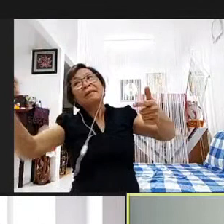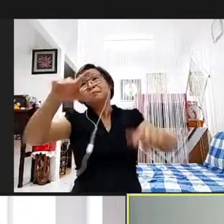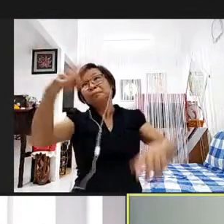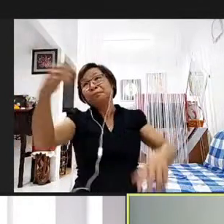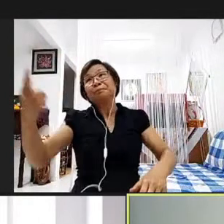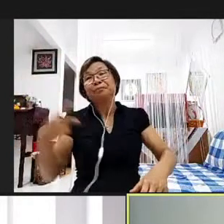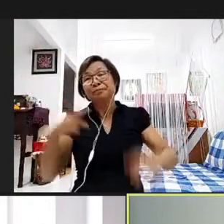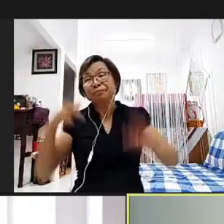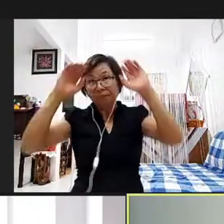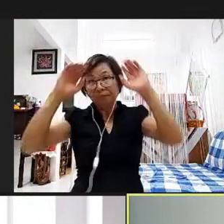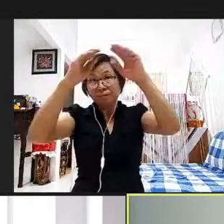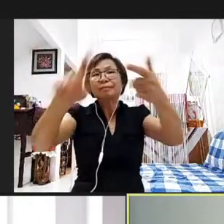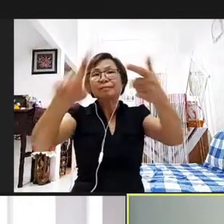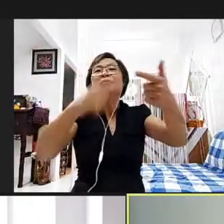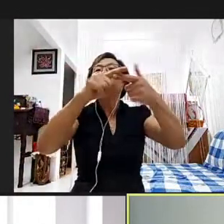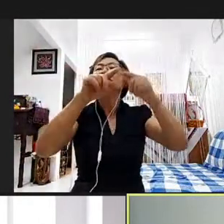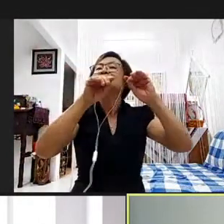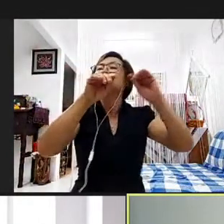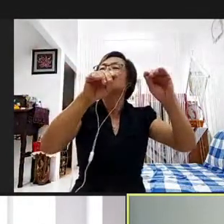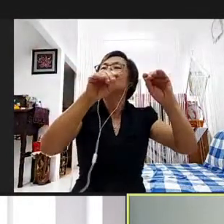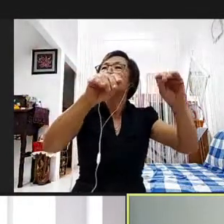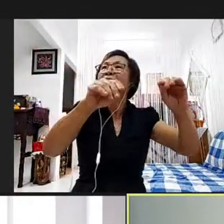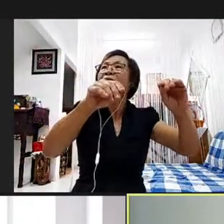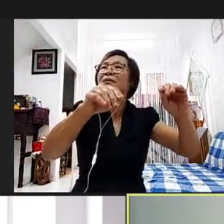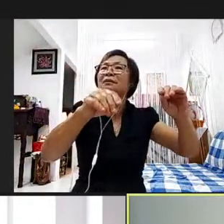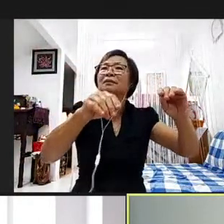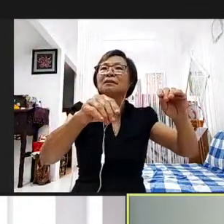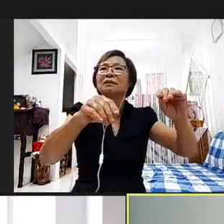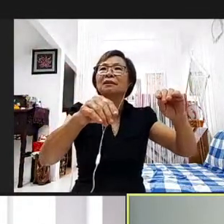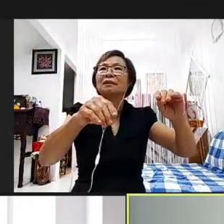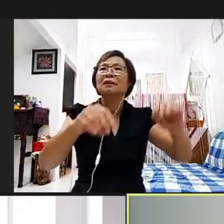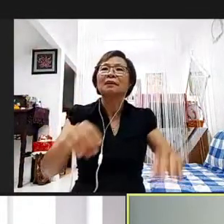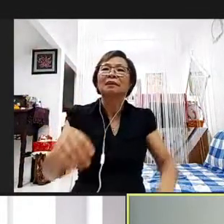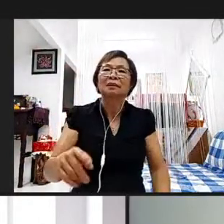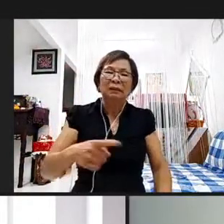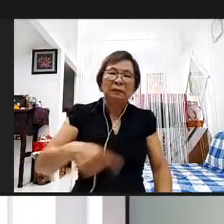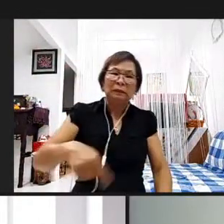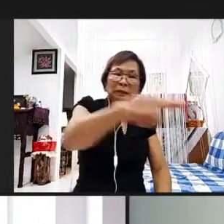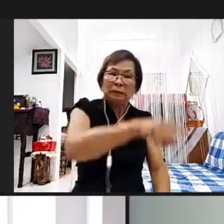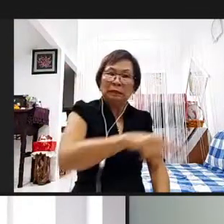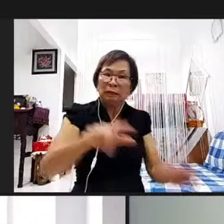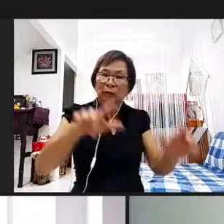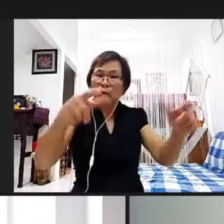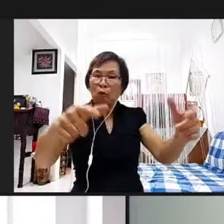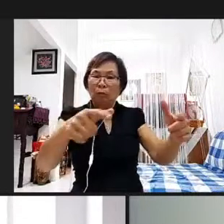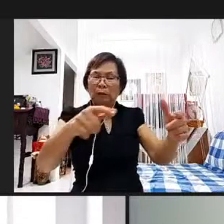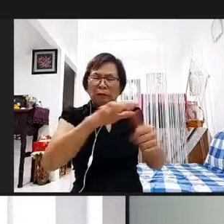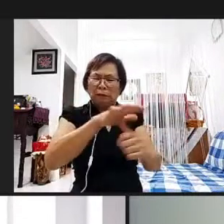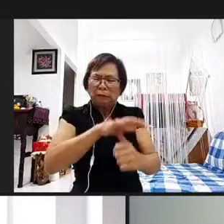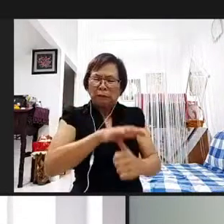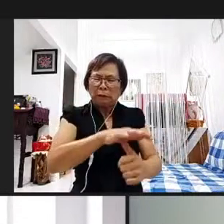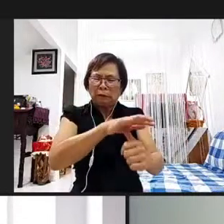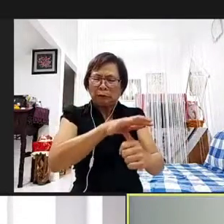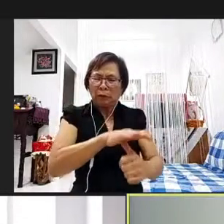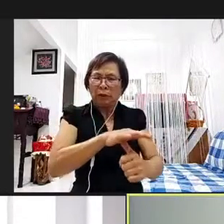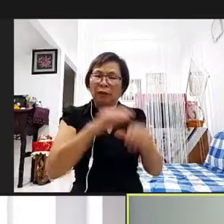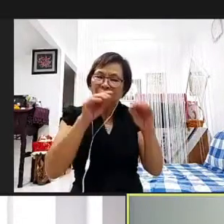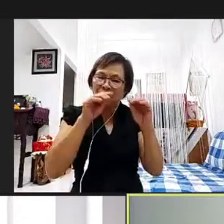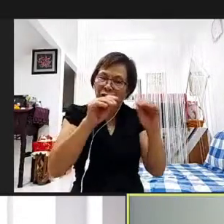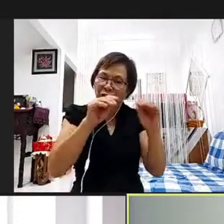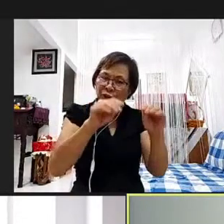is to teach those people who are under stress some self-help, self-care